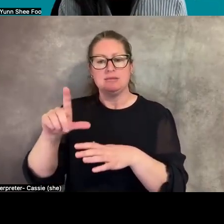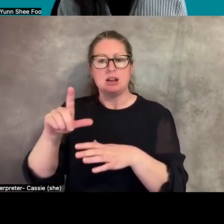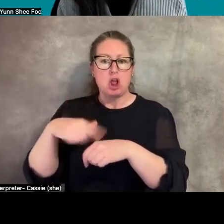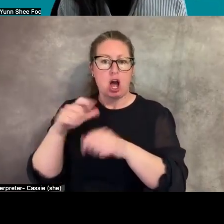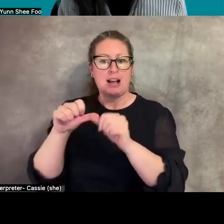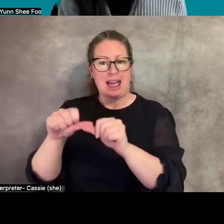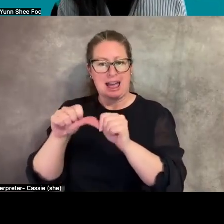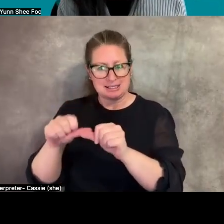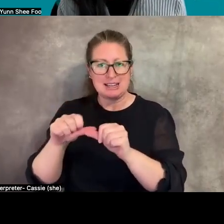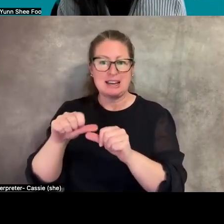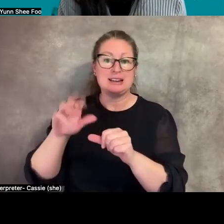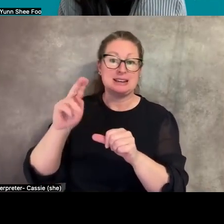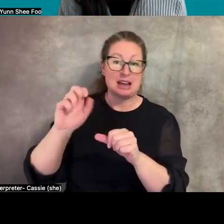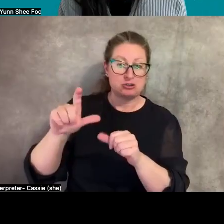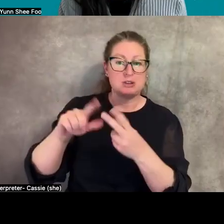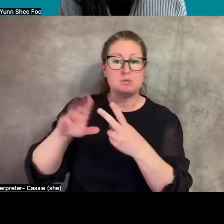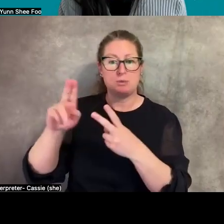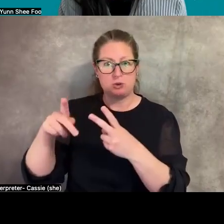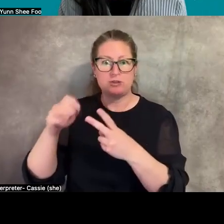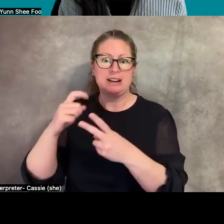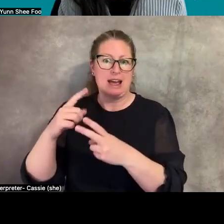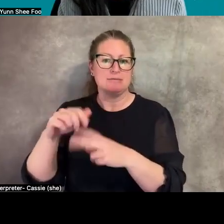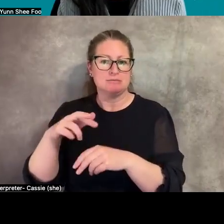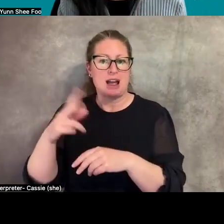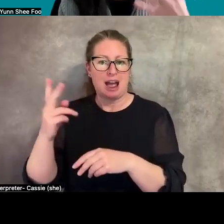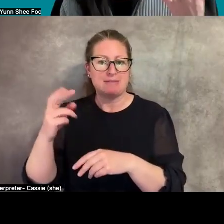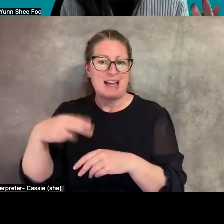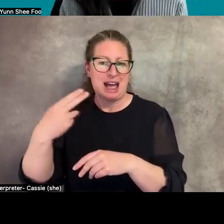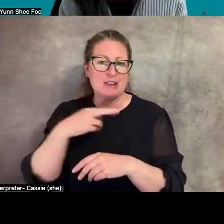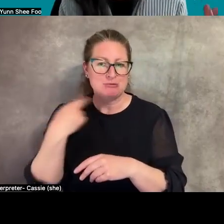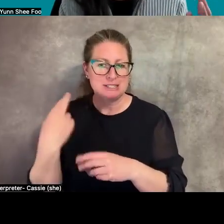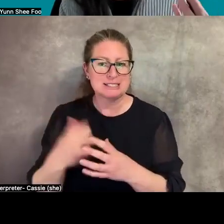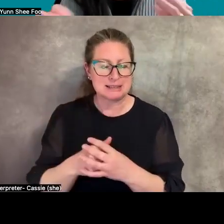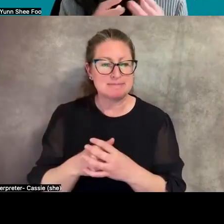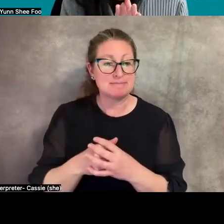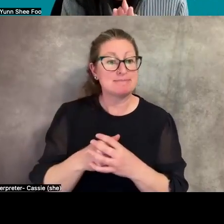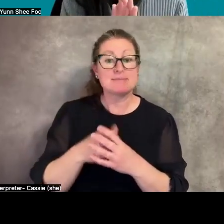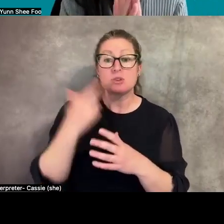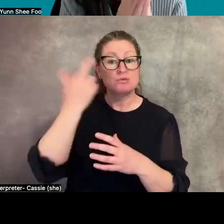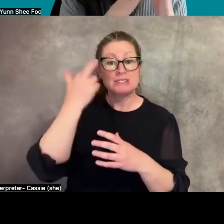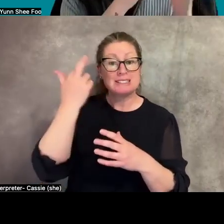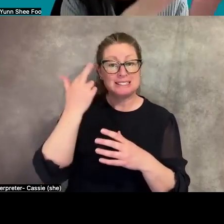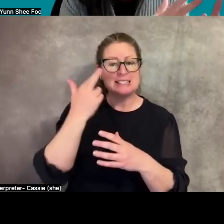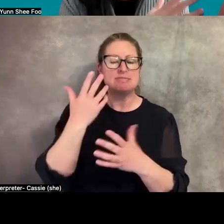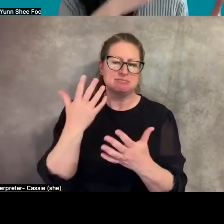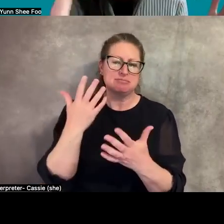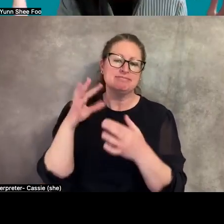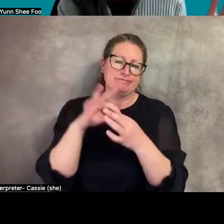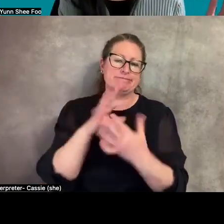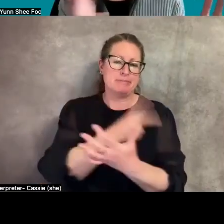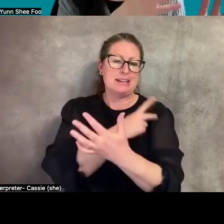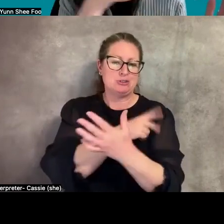buprenorphine. The main reasons were patient-related